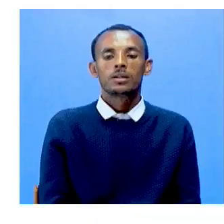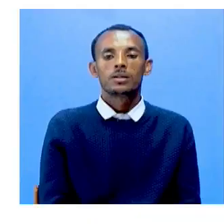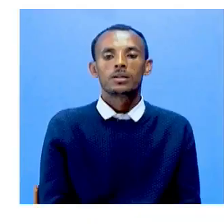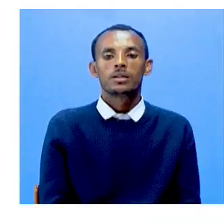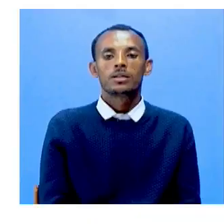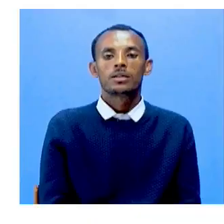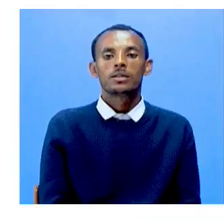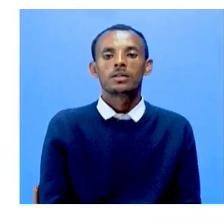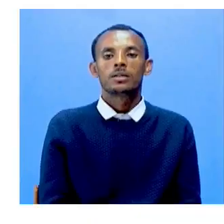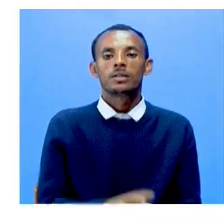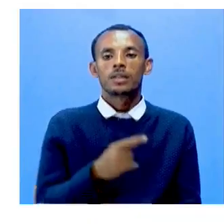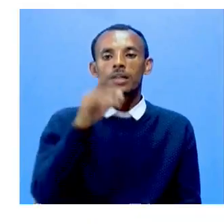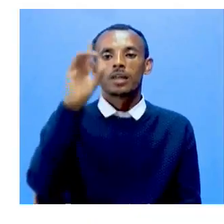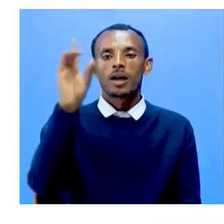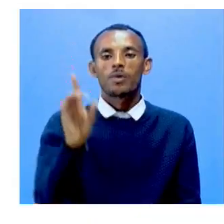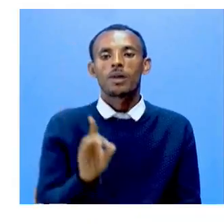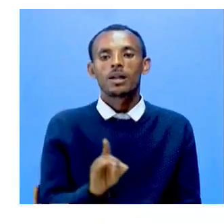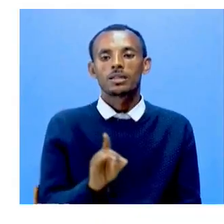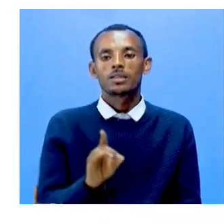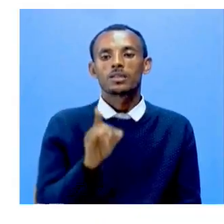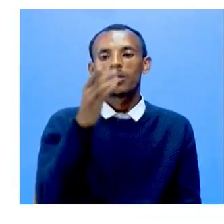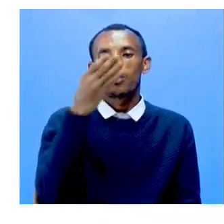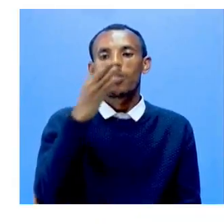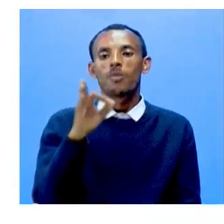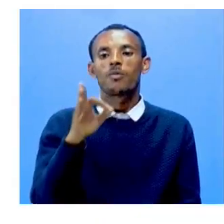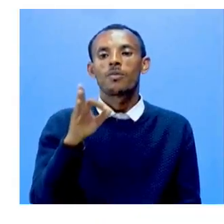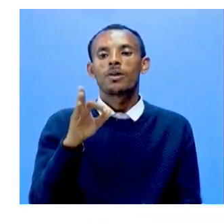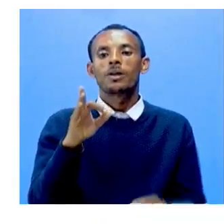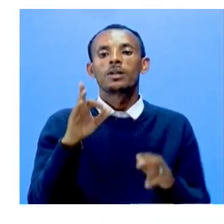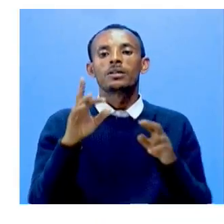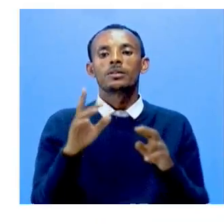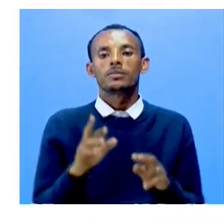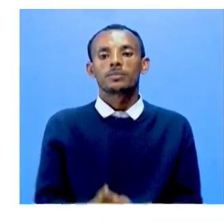or the diagonals of a rhombus